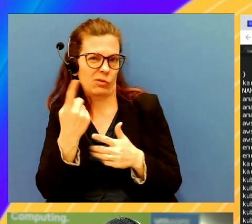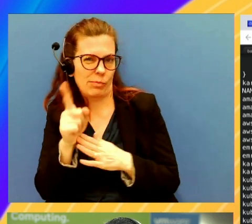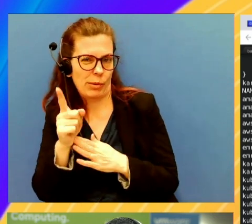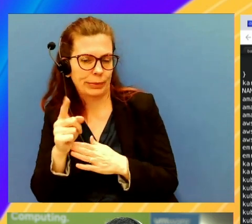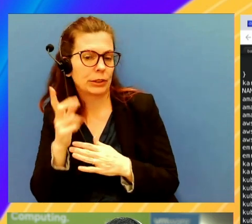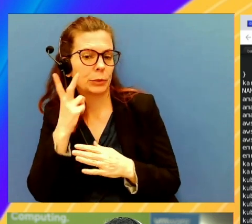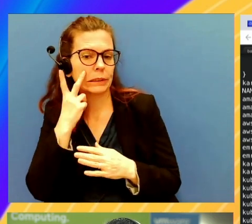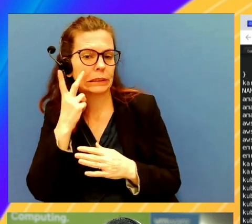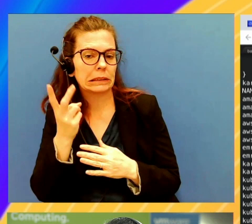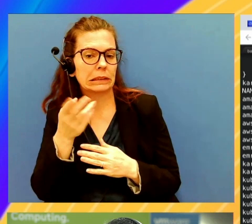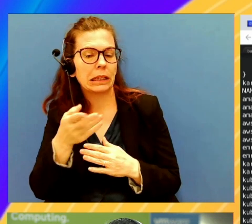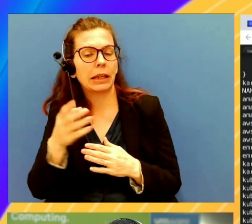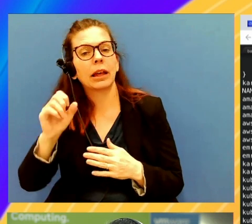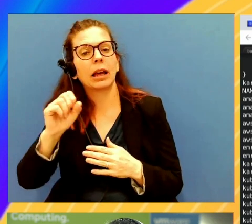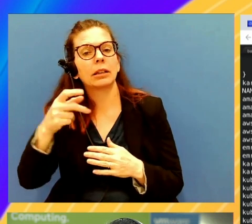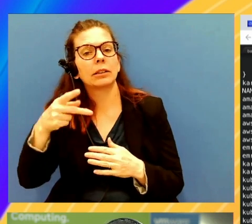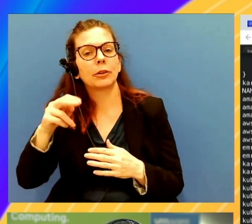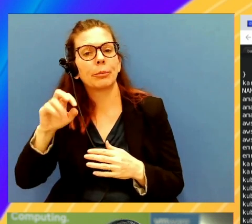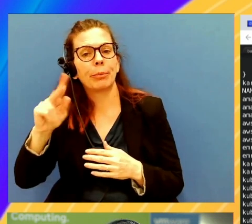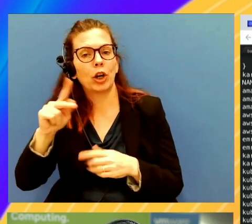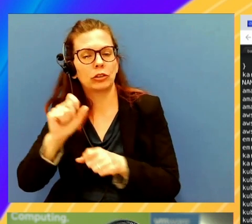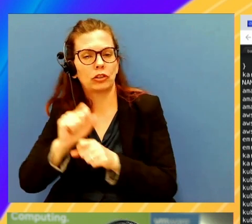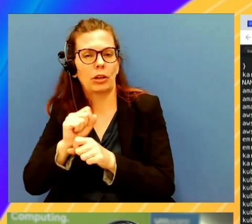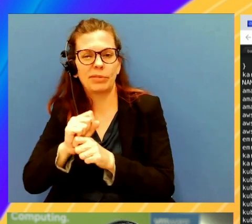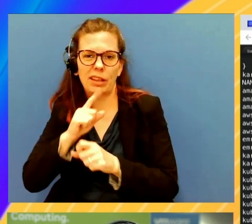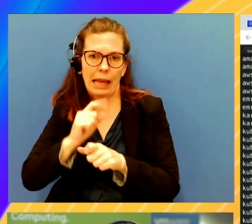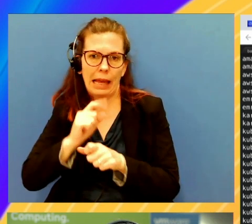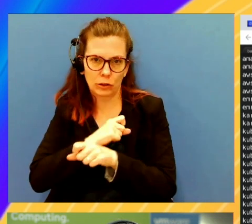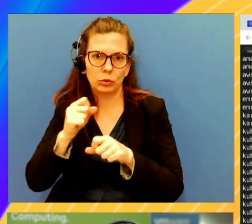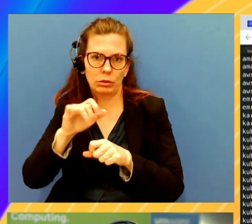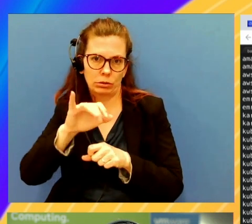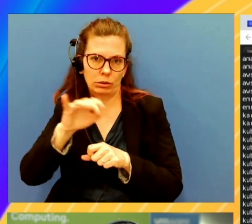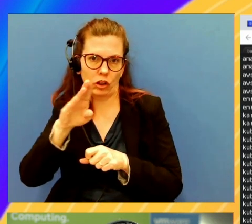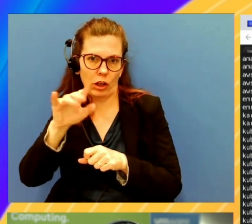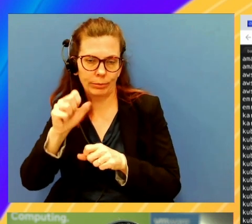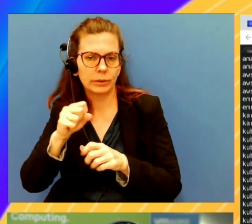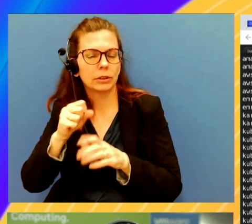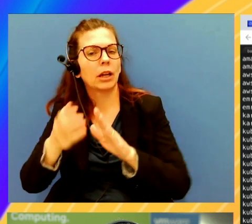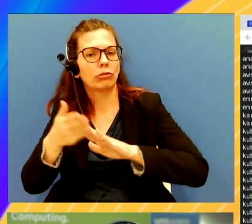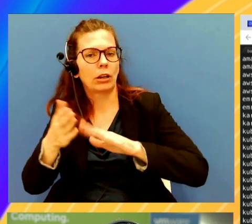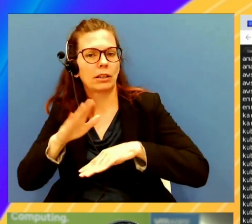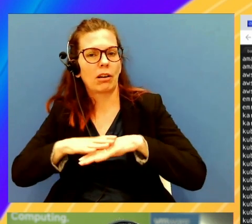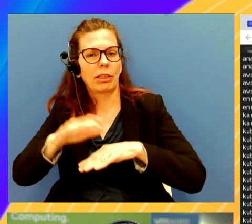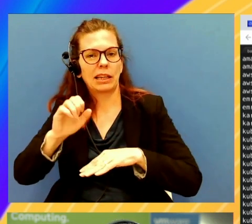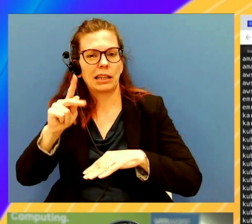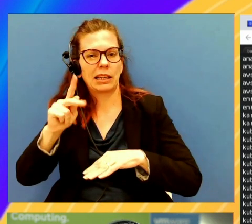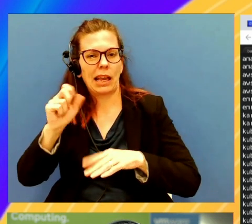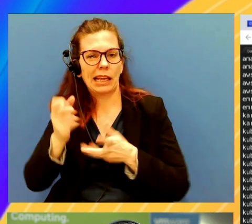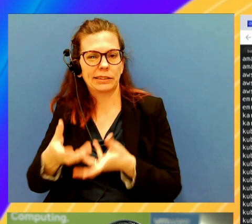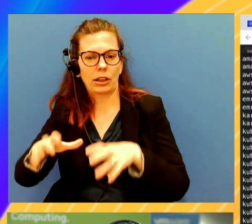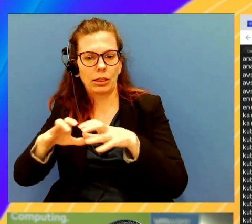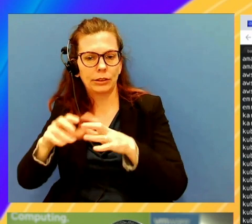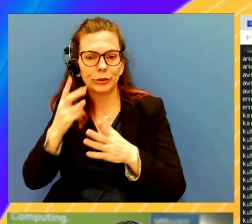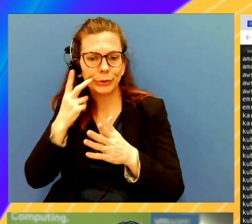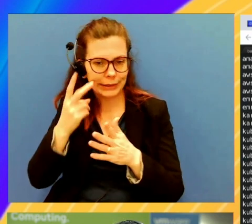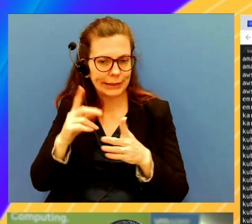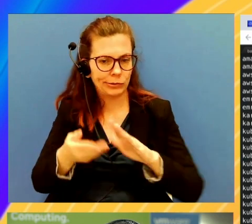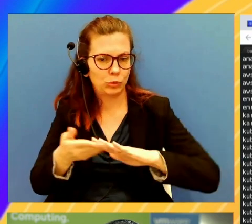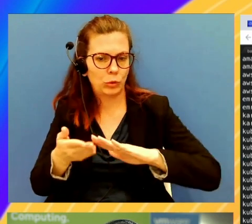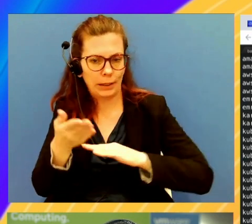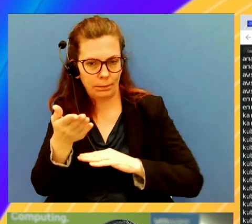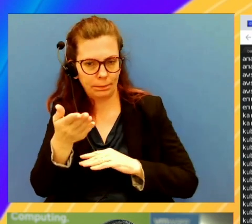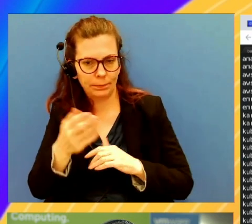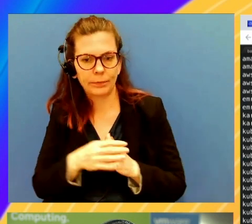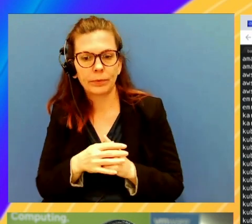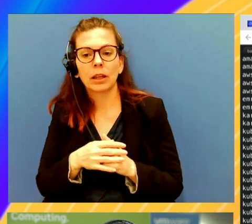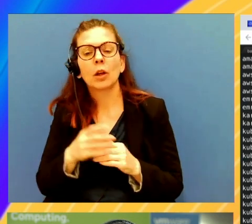seeing the Spark jobs, the actual jobs running on the EKS clusters. There you see the jobs are already starting to run, and